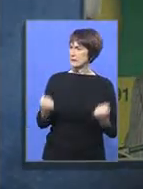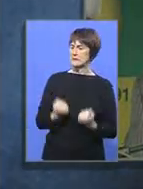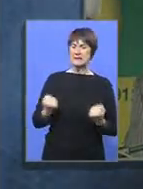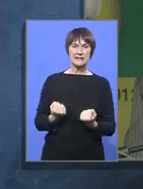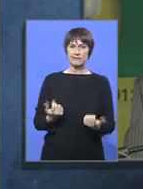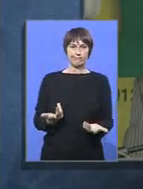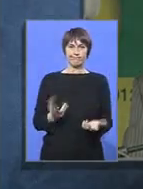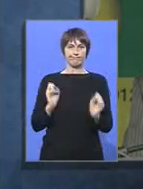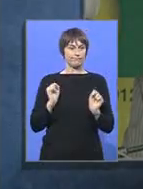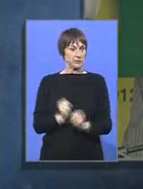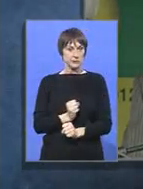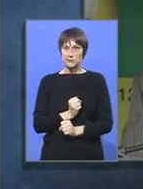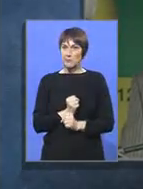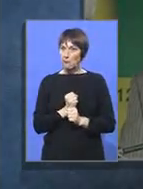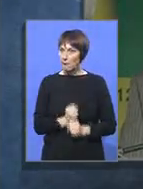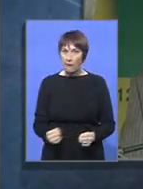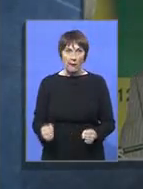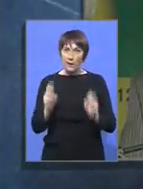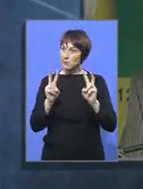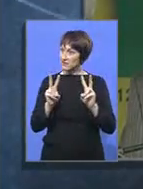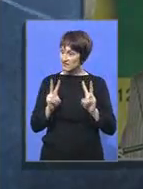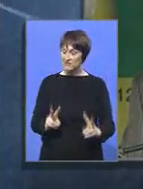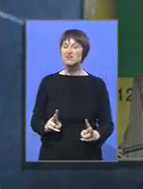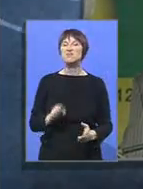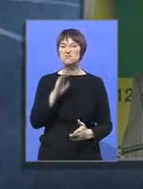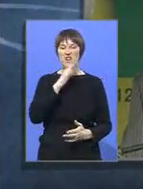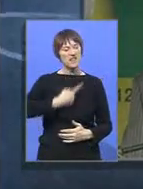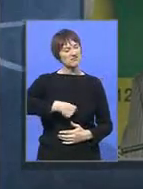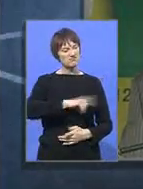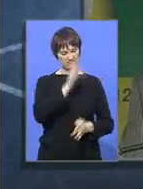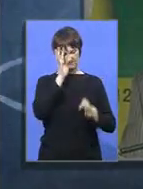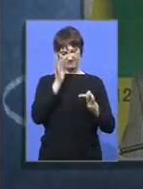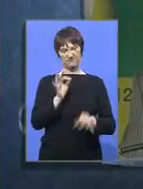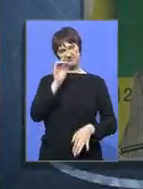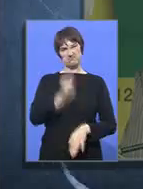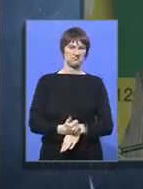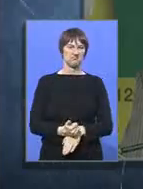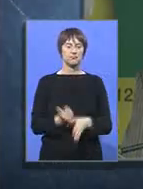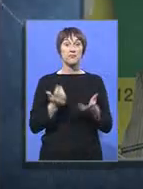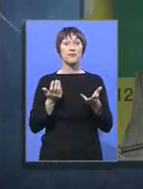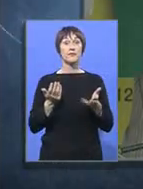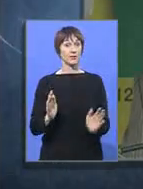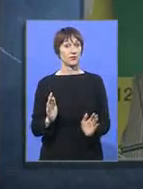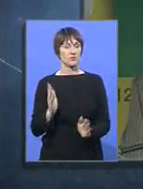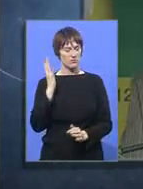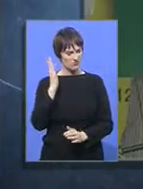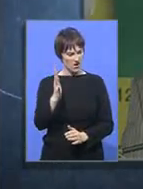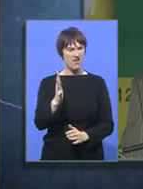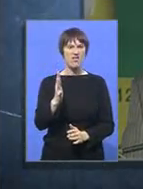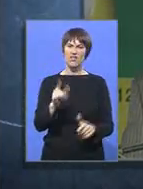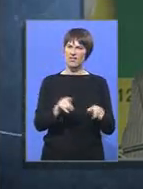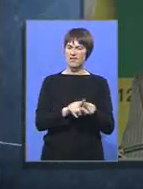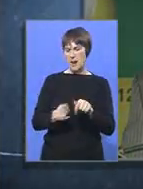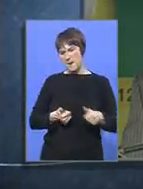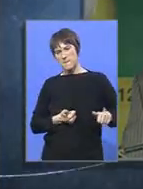been barred to us, that the decision was made to embark on violent forms